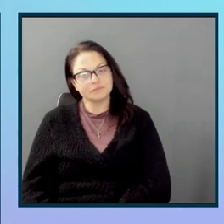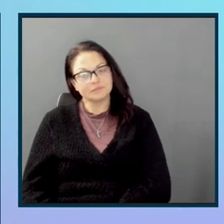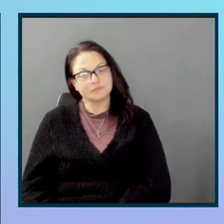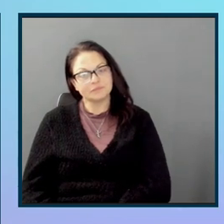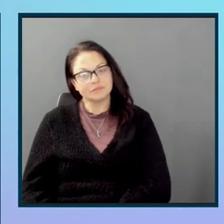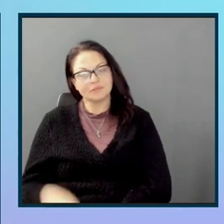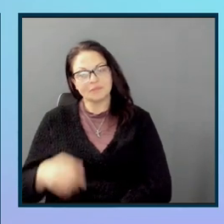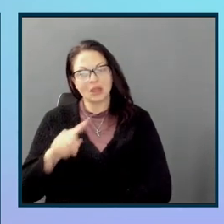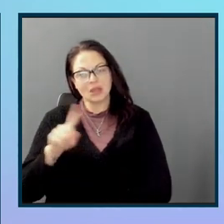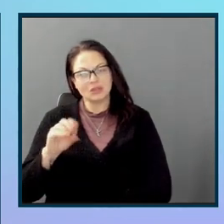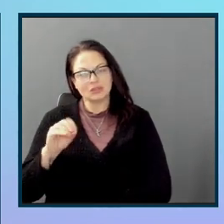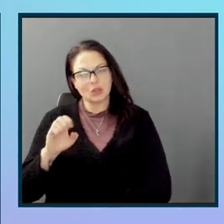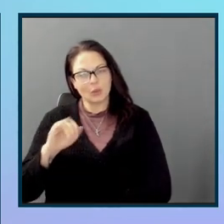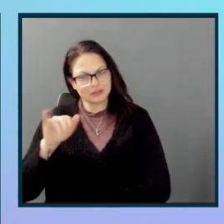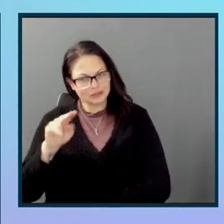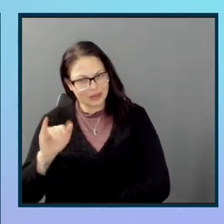Jenny, any thoughts?